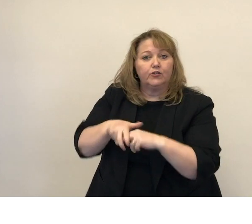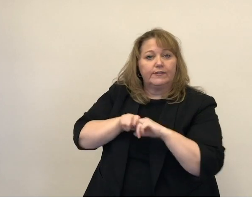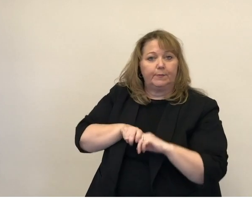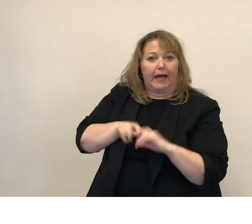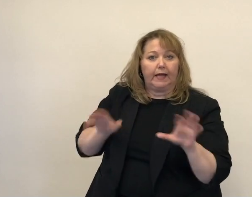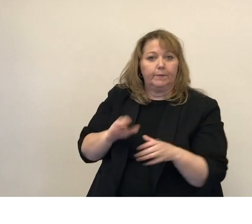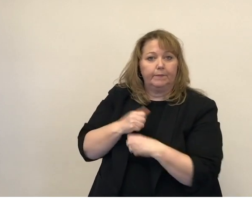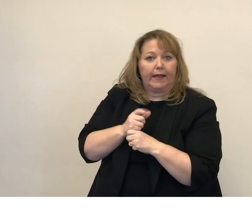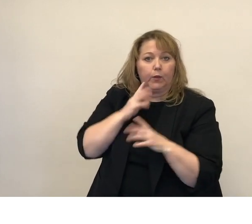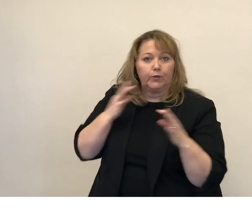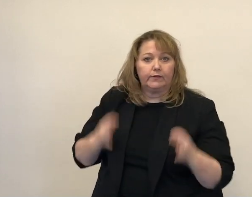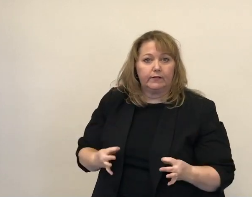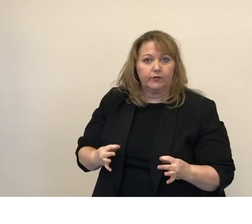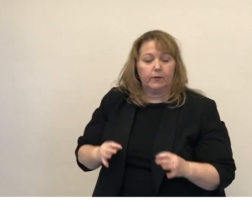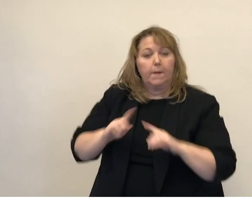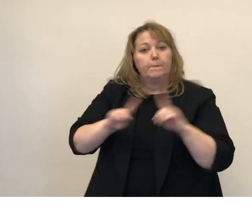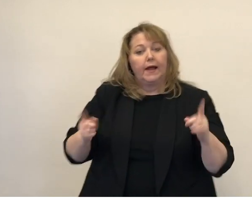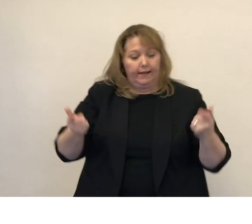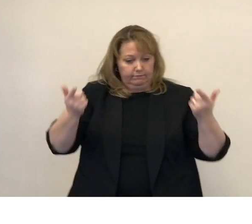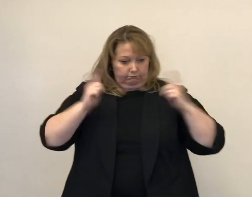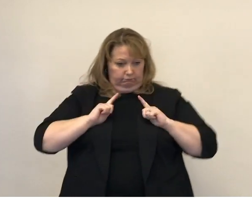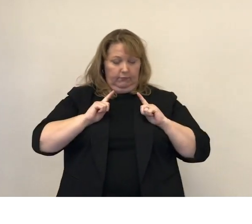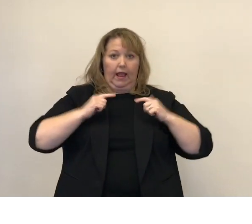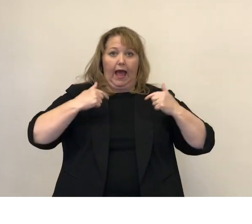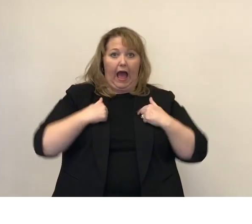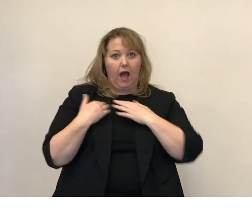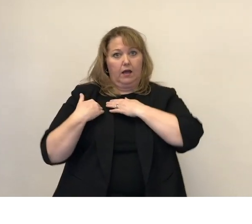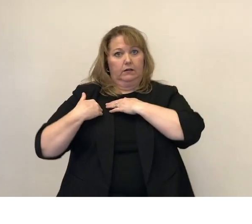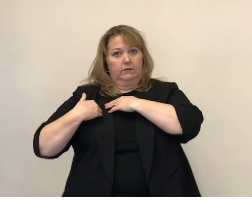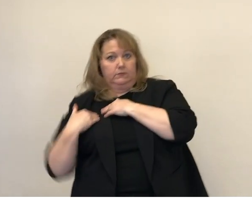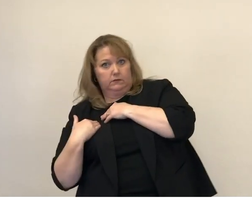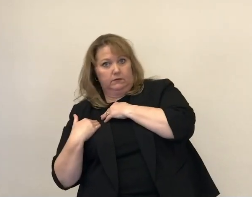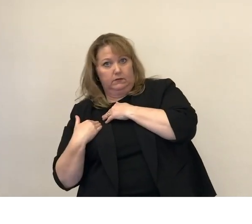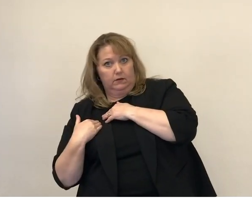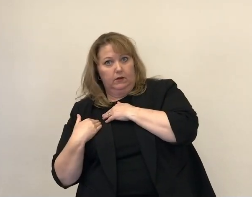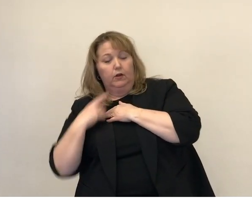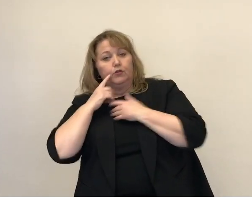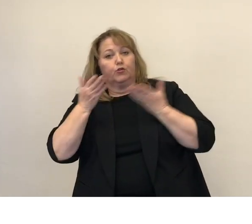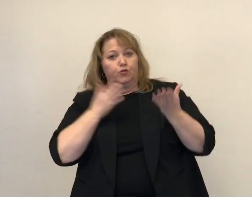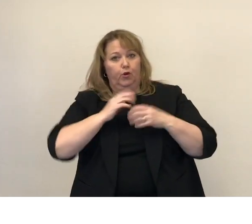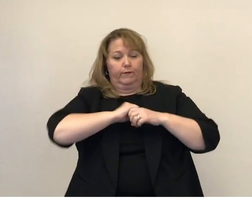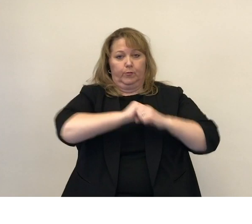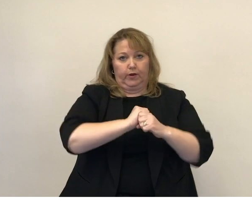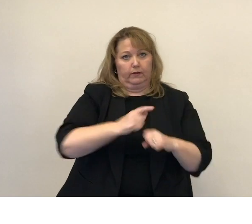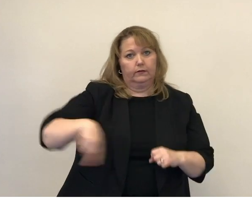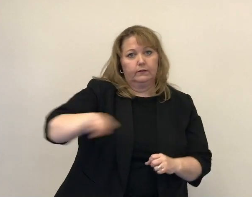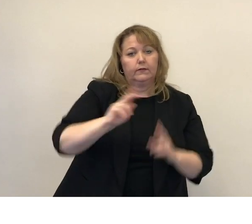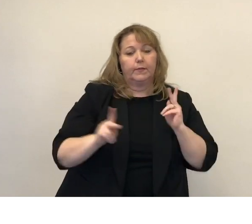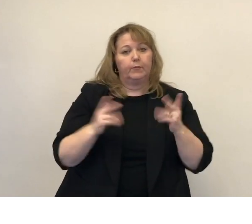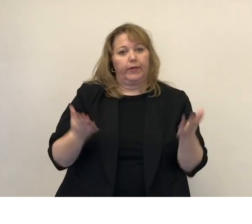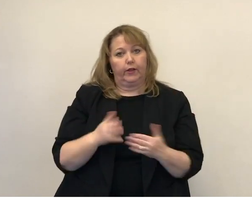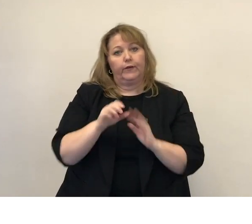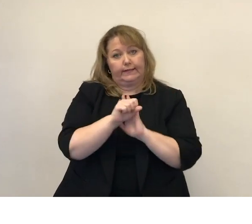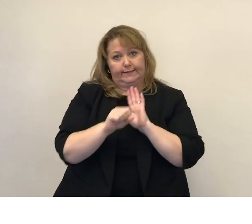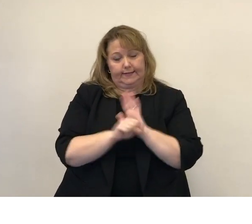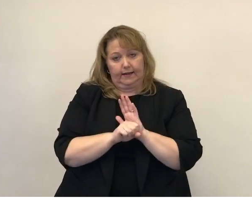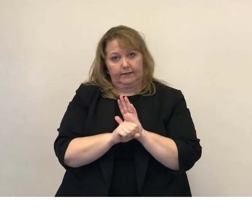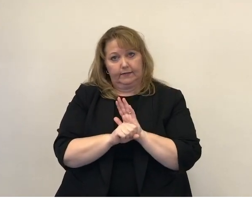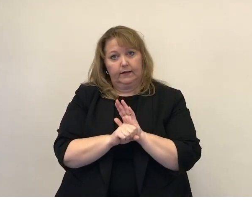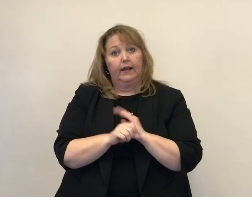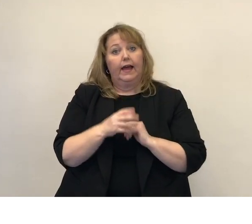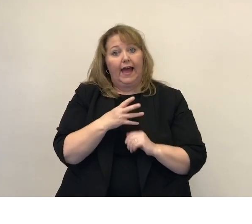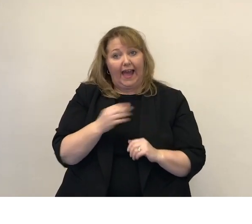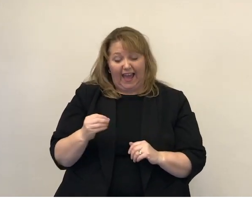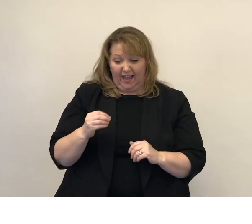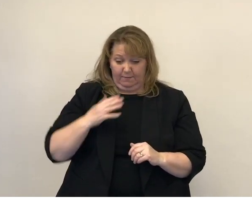Nevada, for the people that serve our state, as my staff, as our employees, as our team members, and I'll put